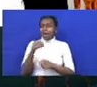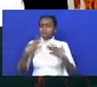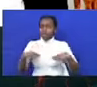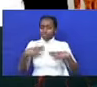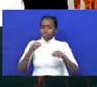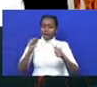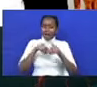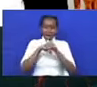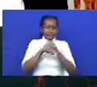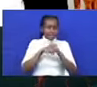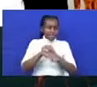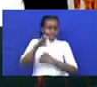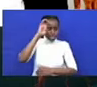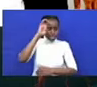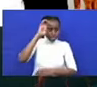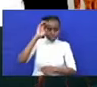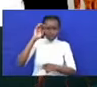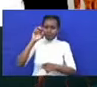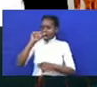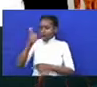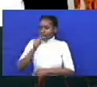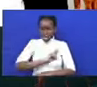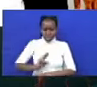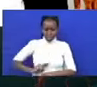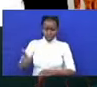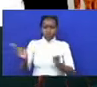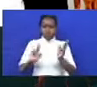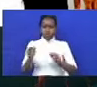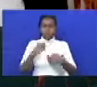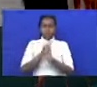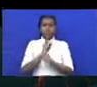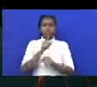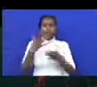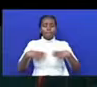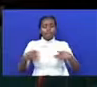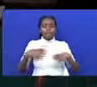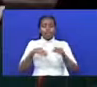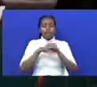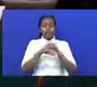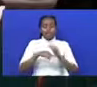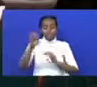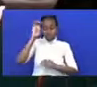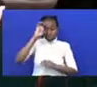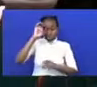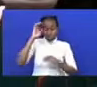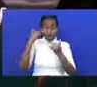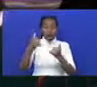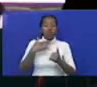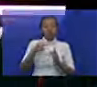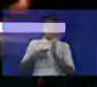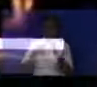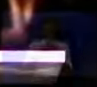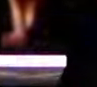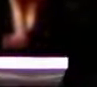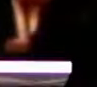But where are believers getting their opportunity for education? I want you to watch this for just a minute. They have a video here.